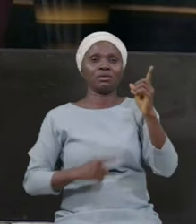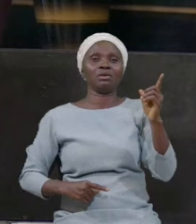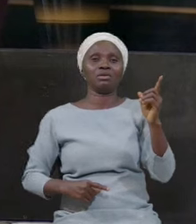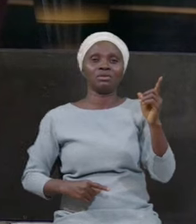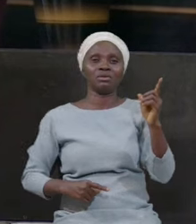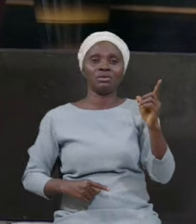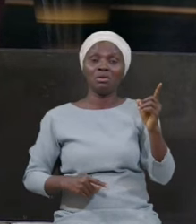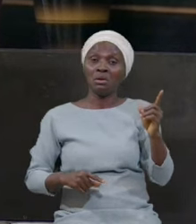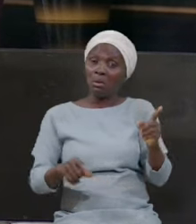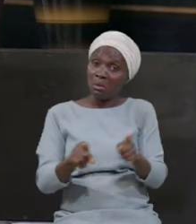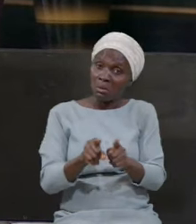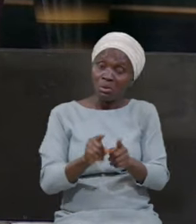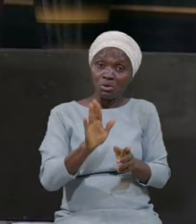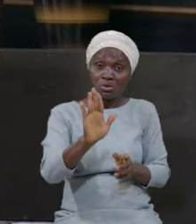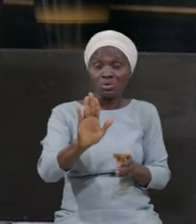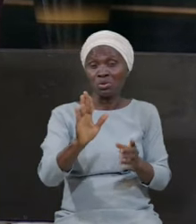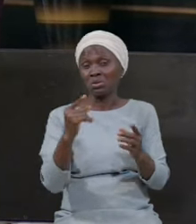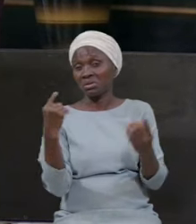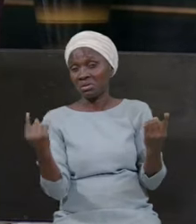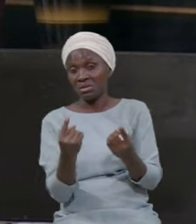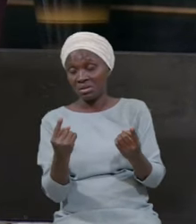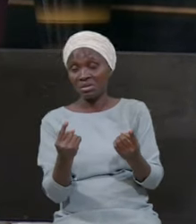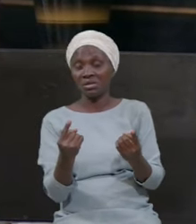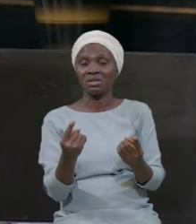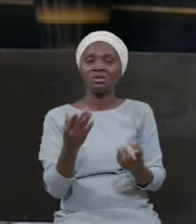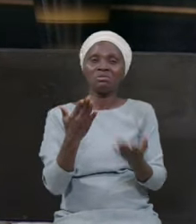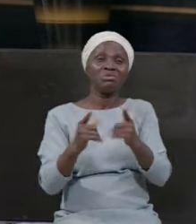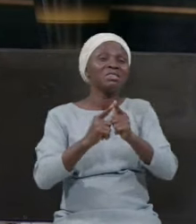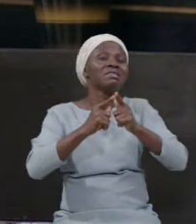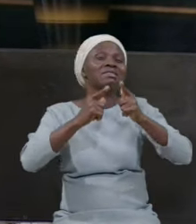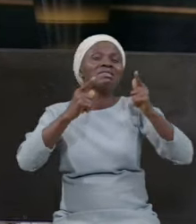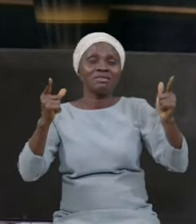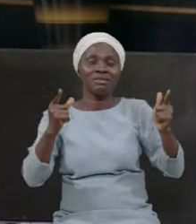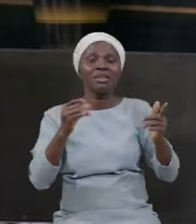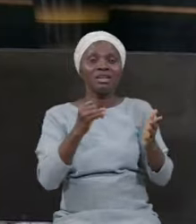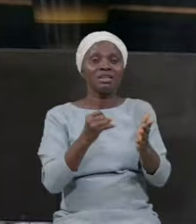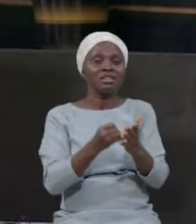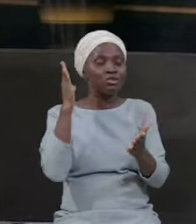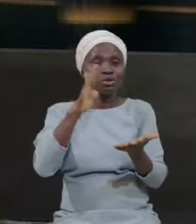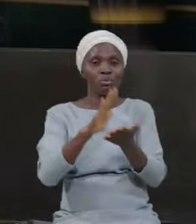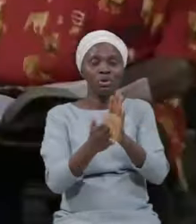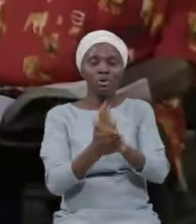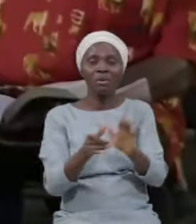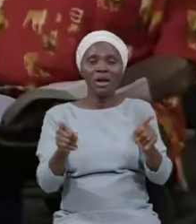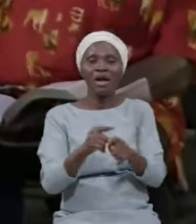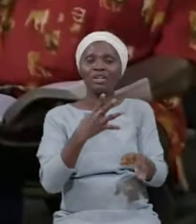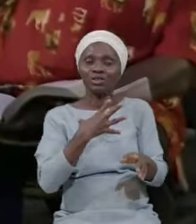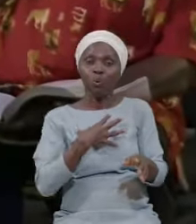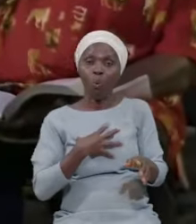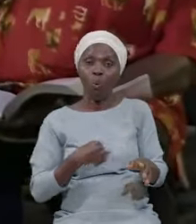scarlet, they shall be as white as snow. I thought somebody would say amen to that.